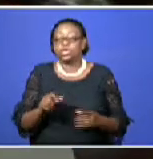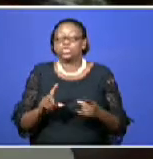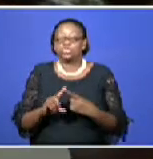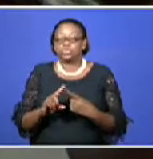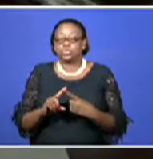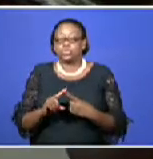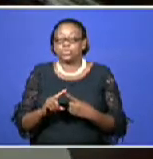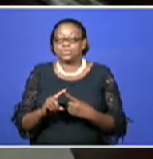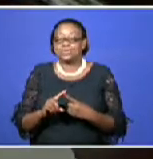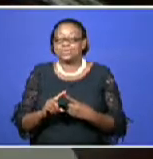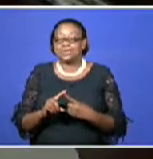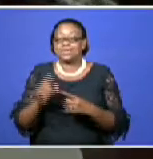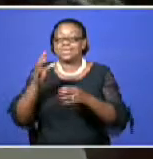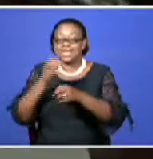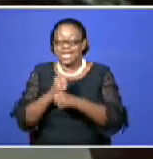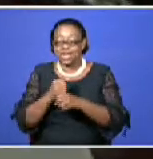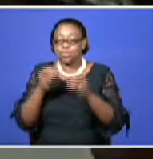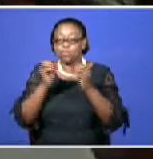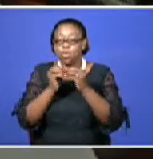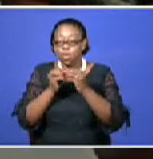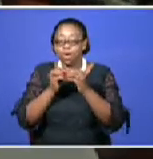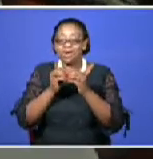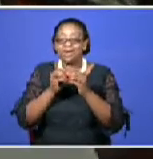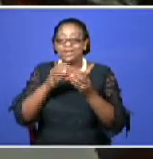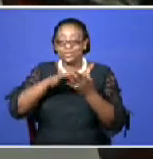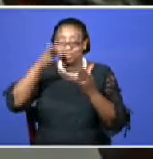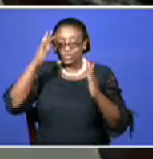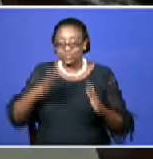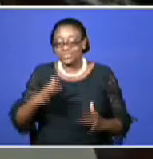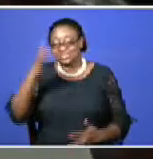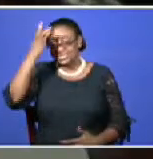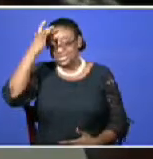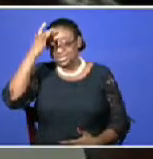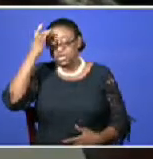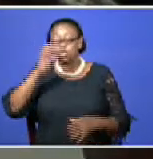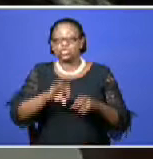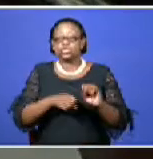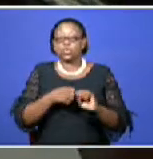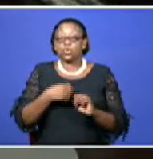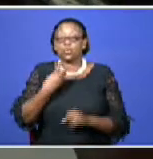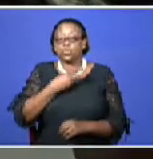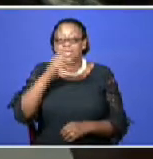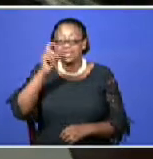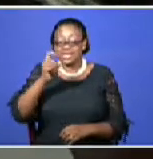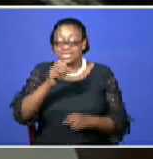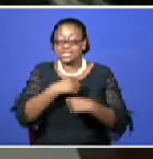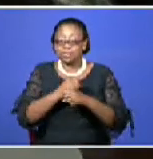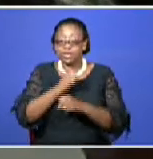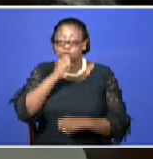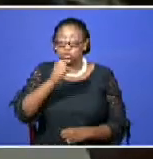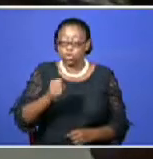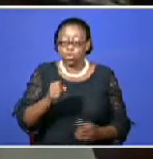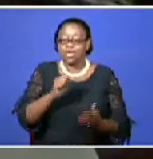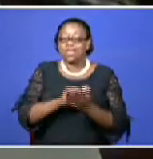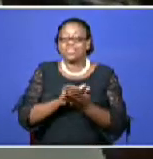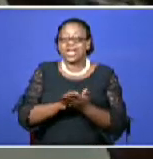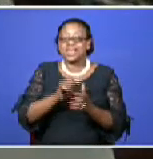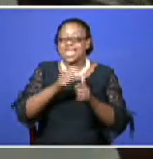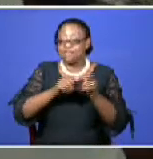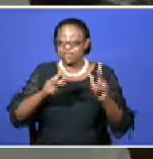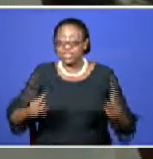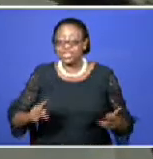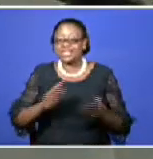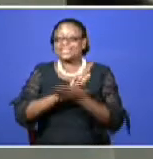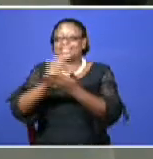our students to practice good hygiene, and that is something that we also want to make sure that we are doing on our school campuses. One of the